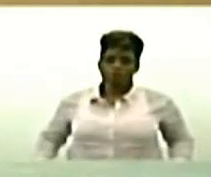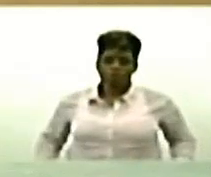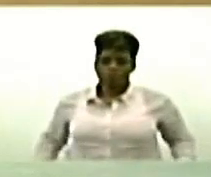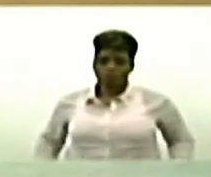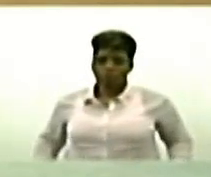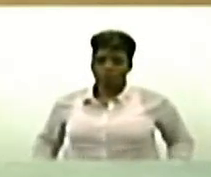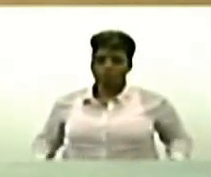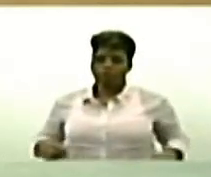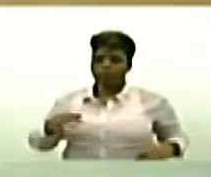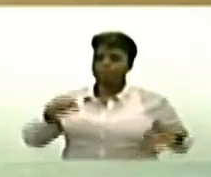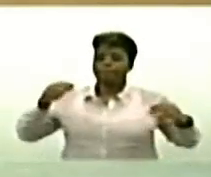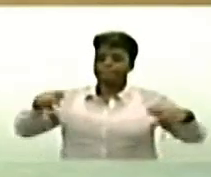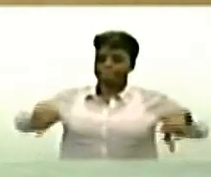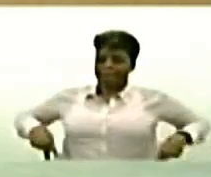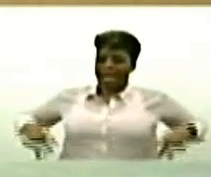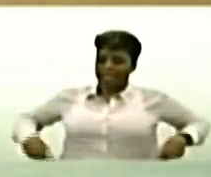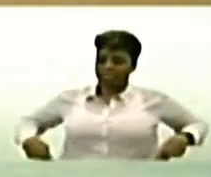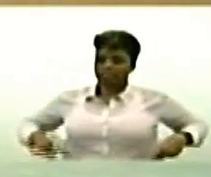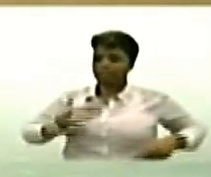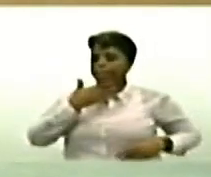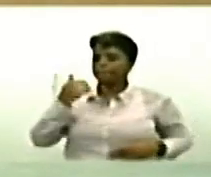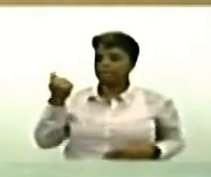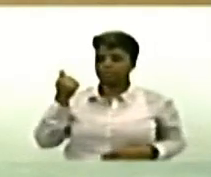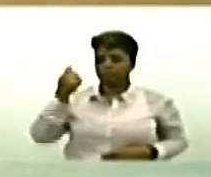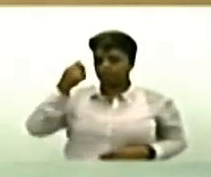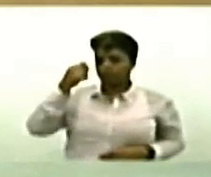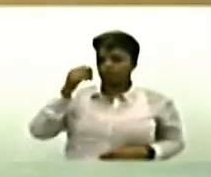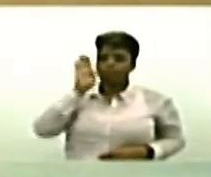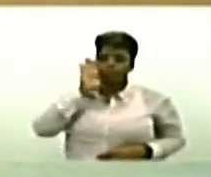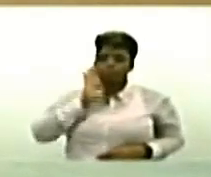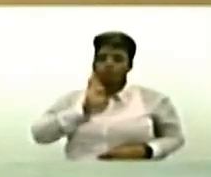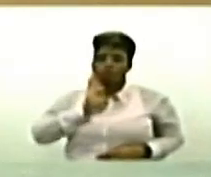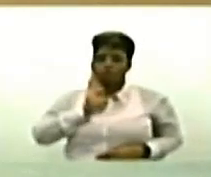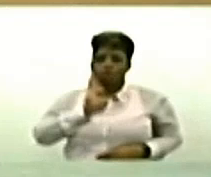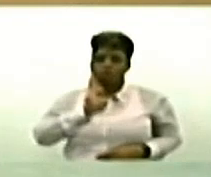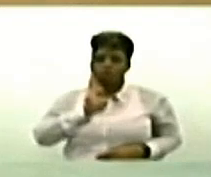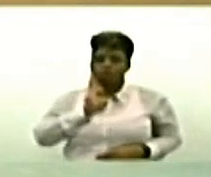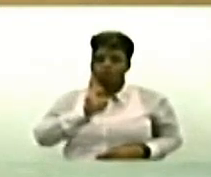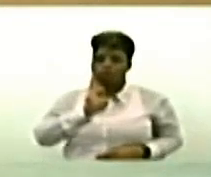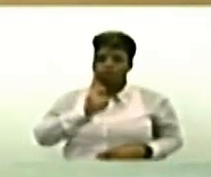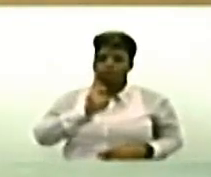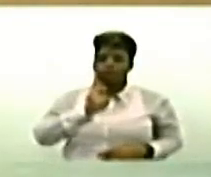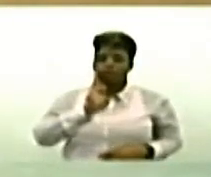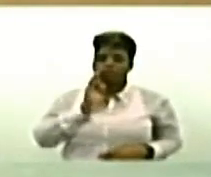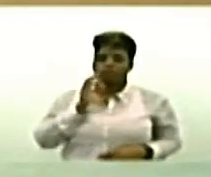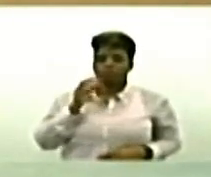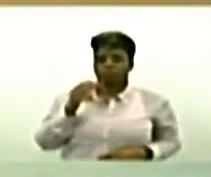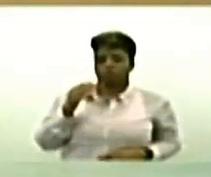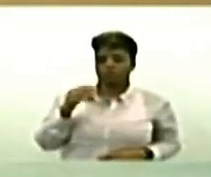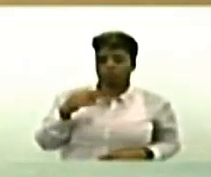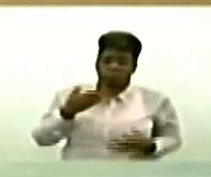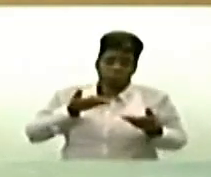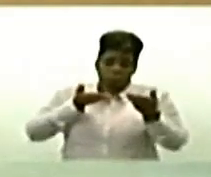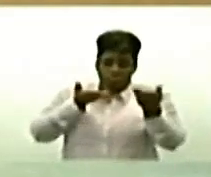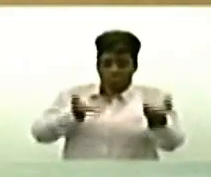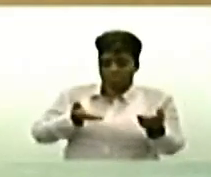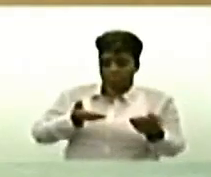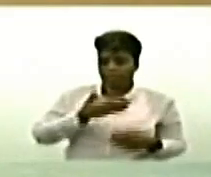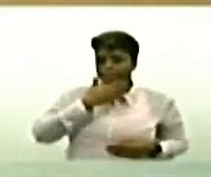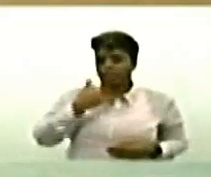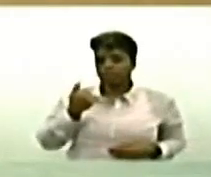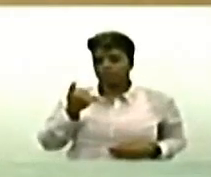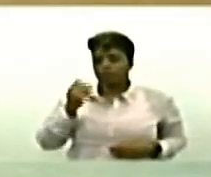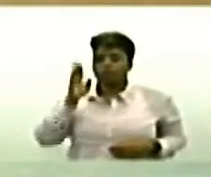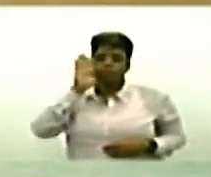kind of, what's the word, dangerous sometimes. I'm not sure, so I thought khaki